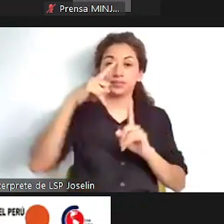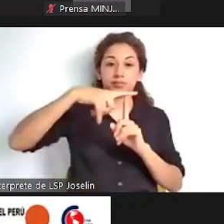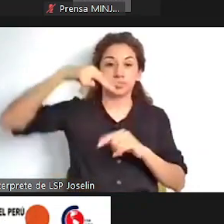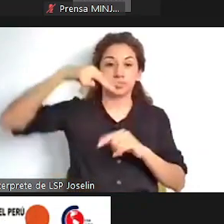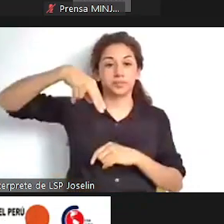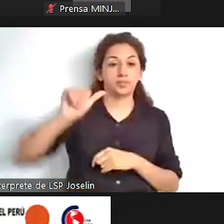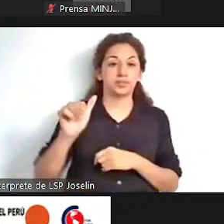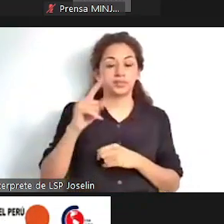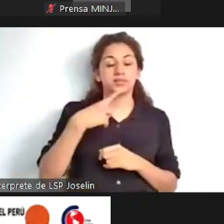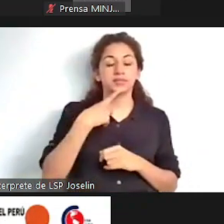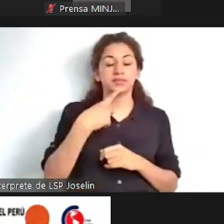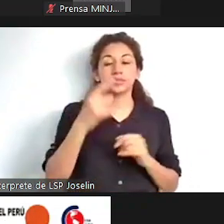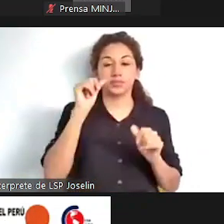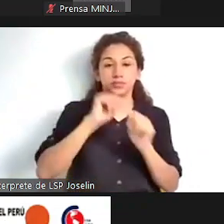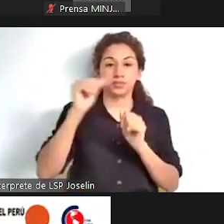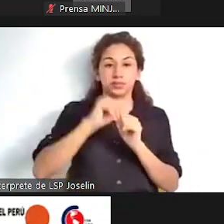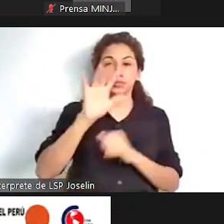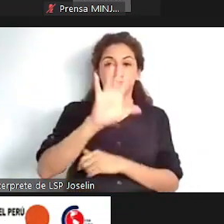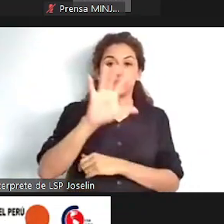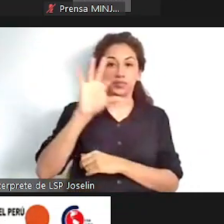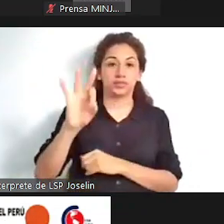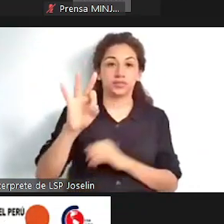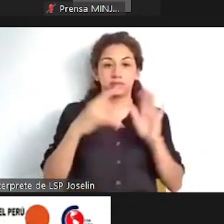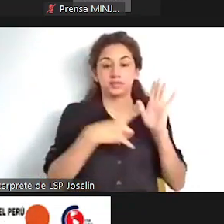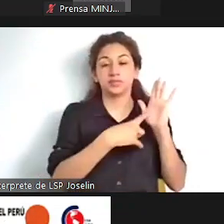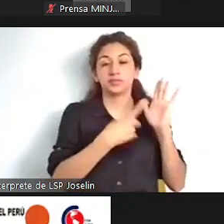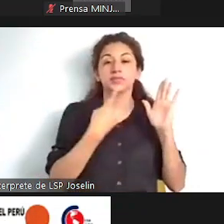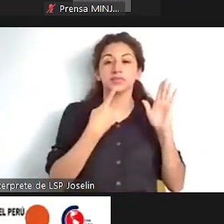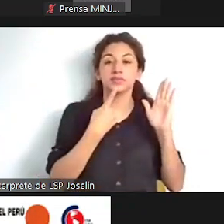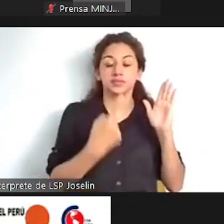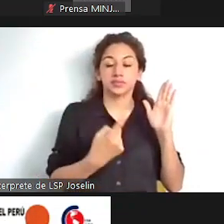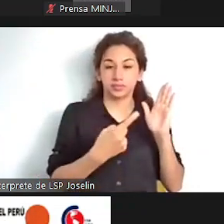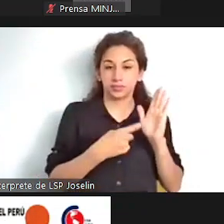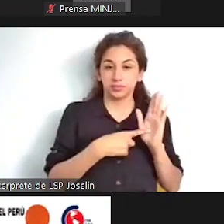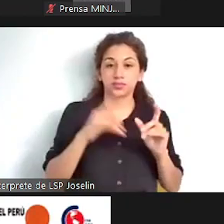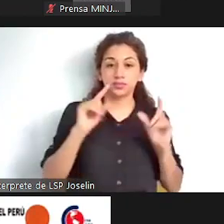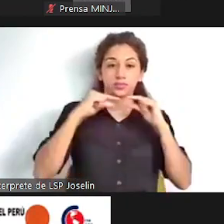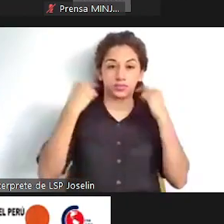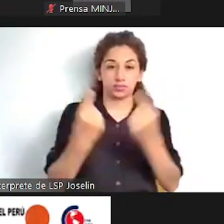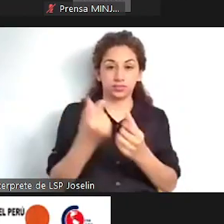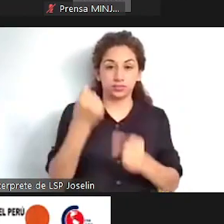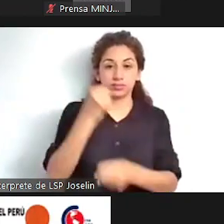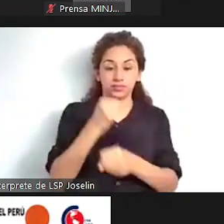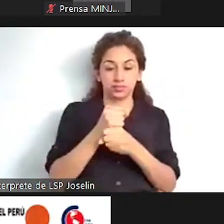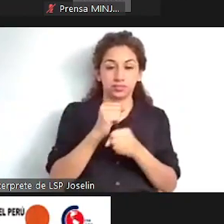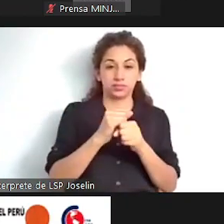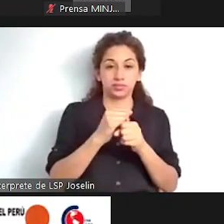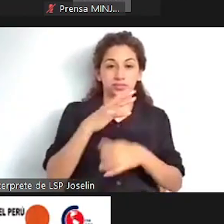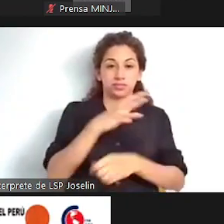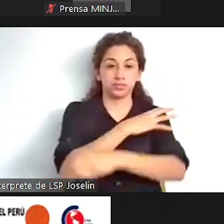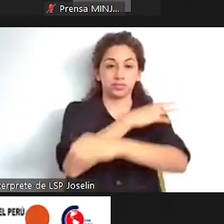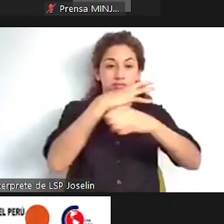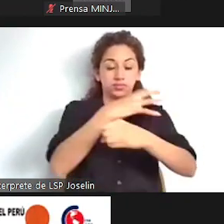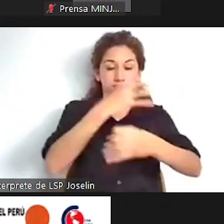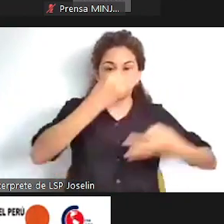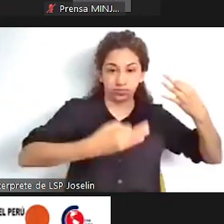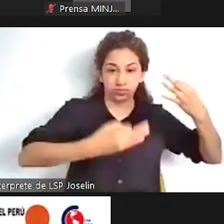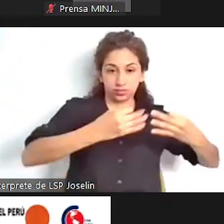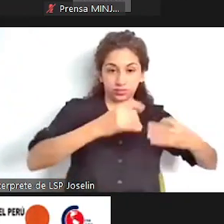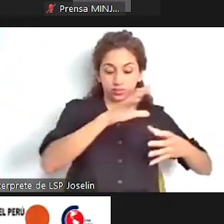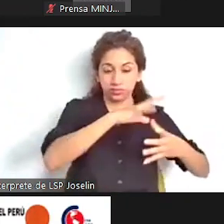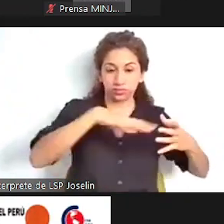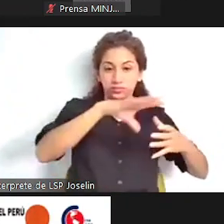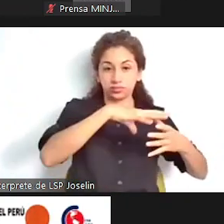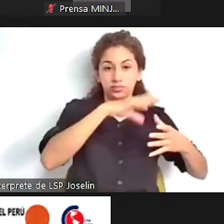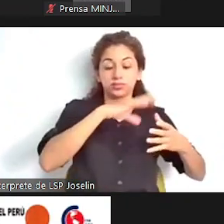in the nap text which shows for example in page 59 it says the following the round table of the executive